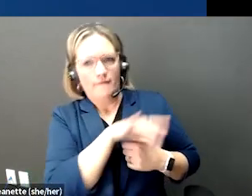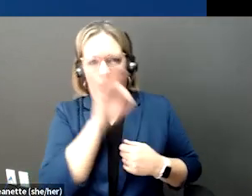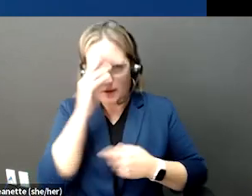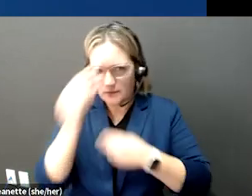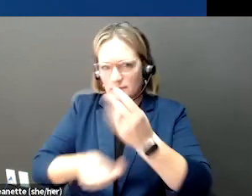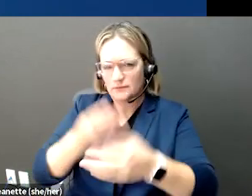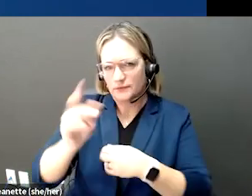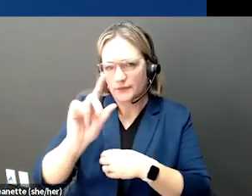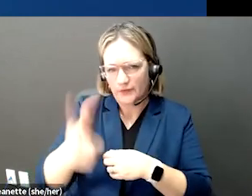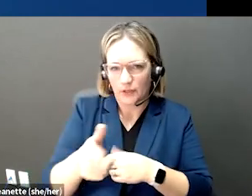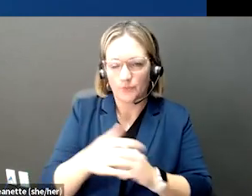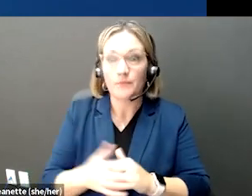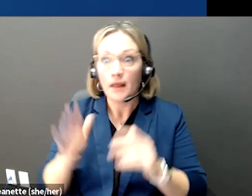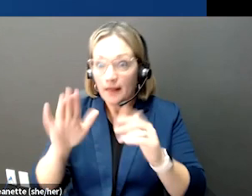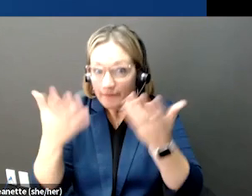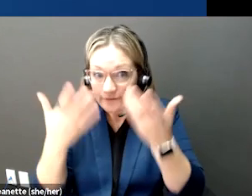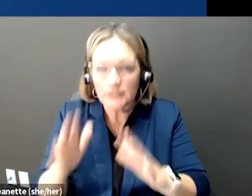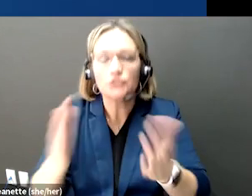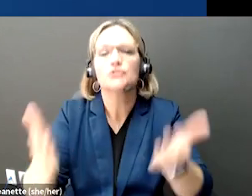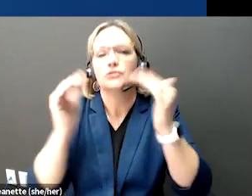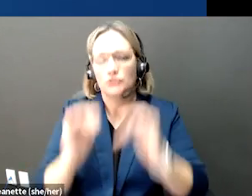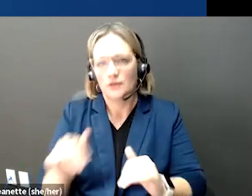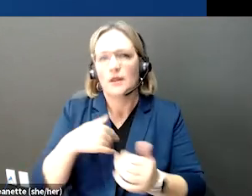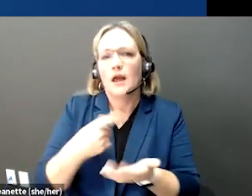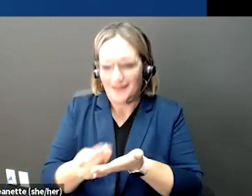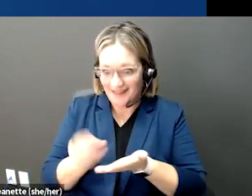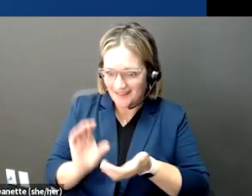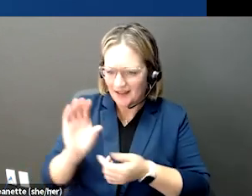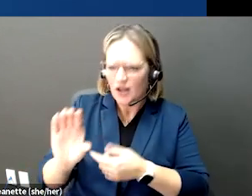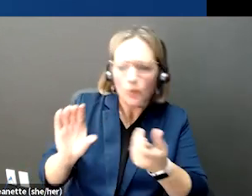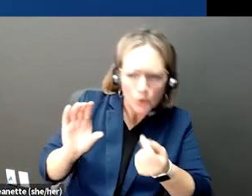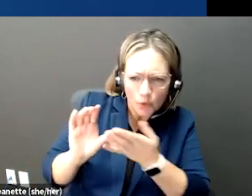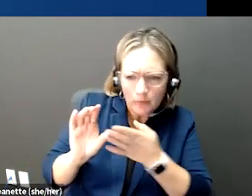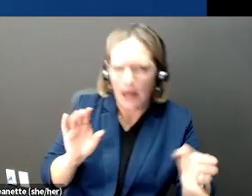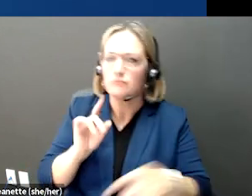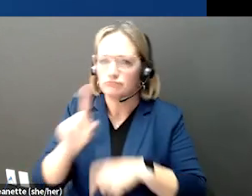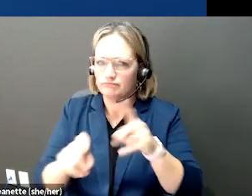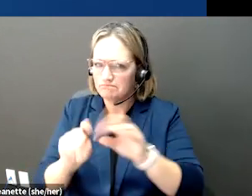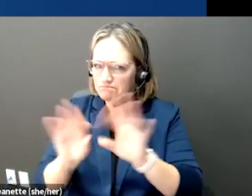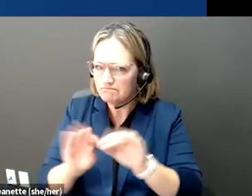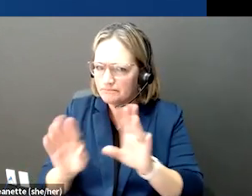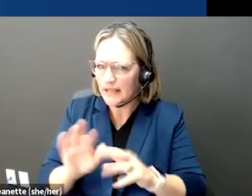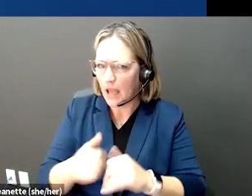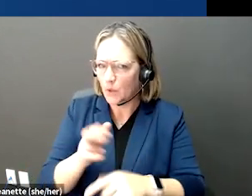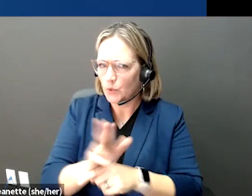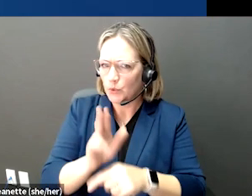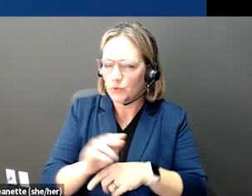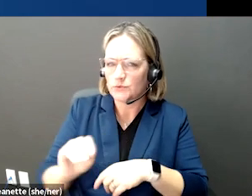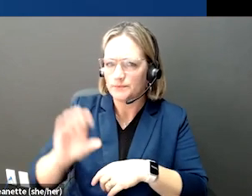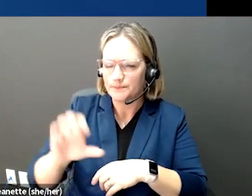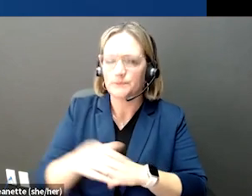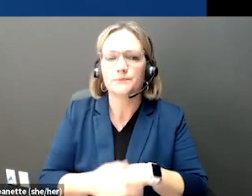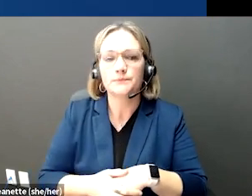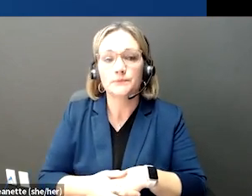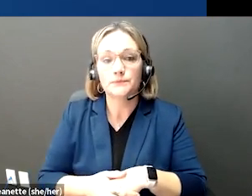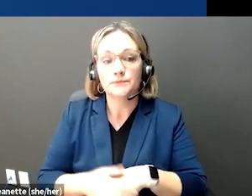we discuss about how members are planning to use the funds provided by the project. Right now, I speak with members who have been part of the